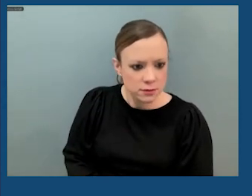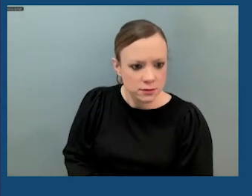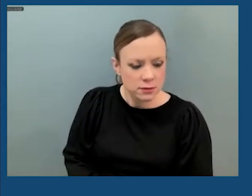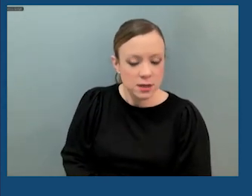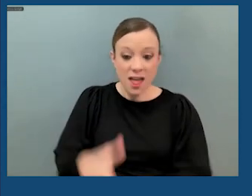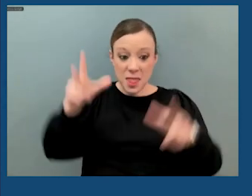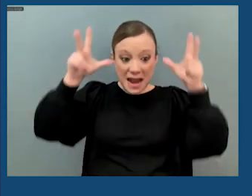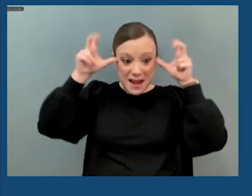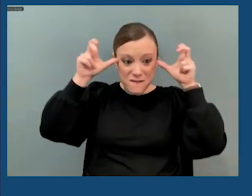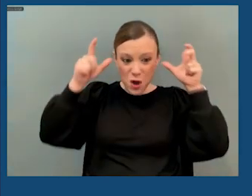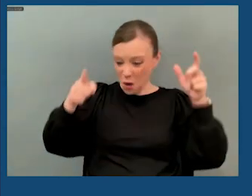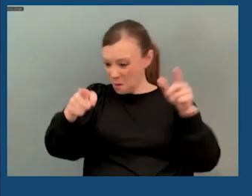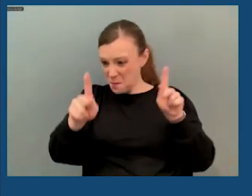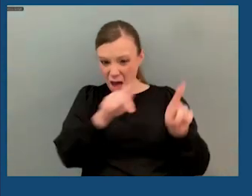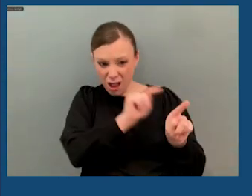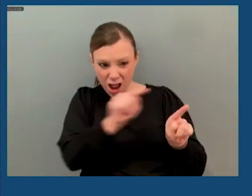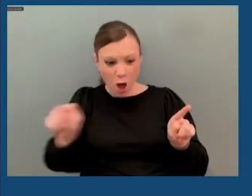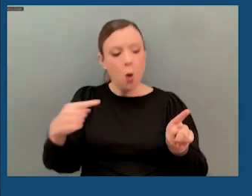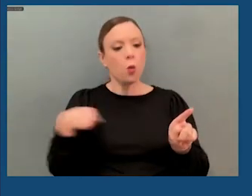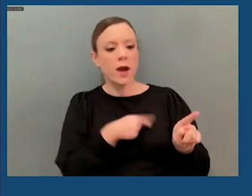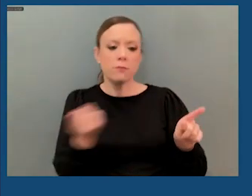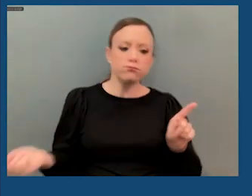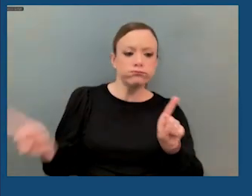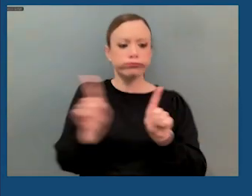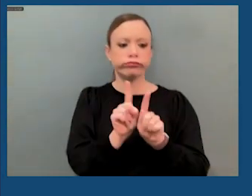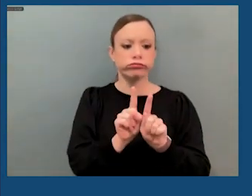stand shoulder to shoulder with each other